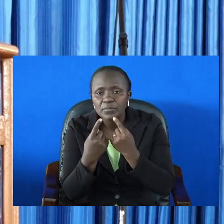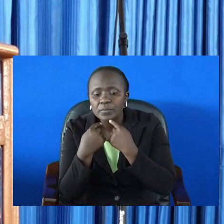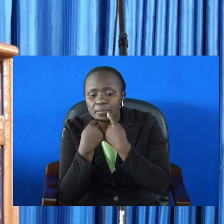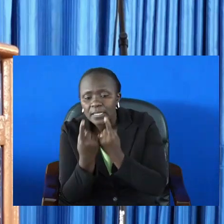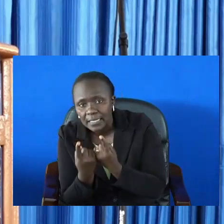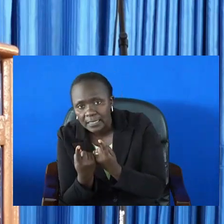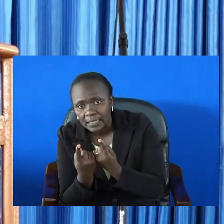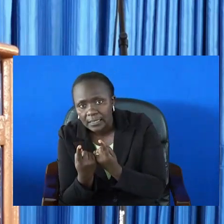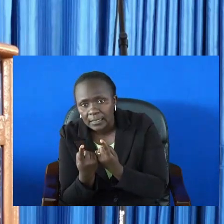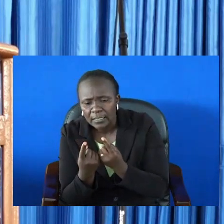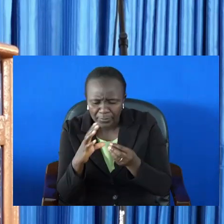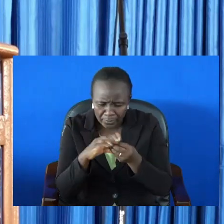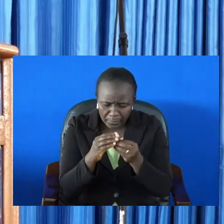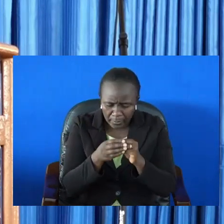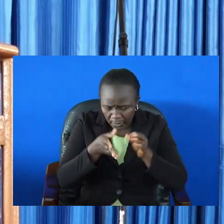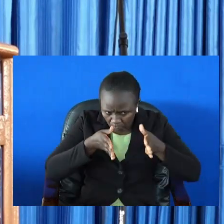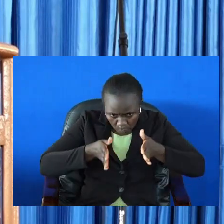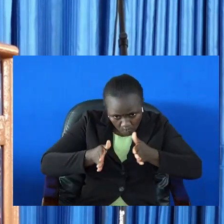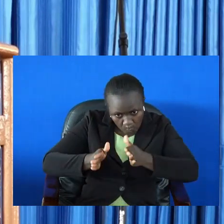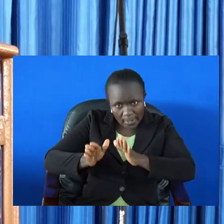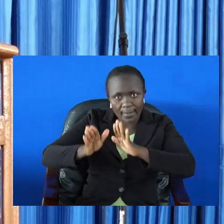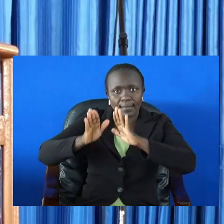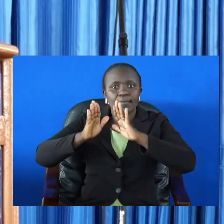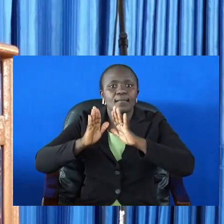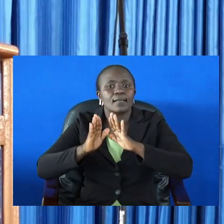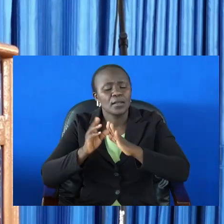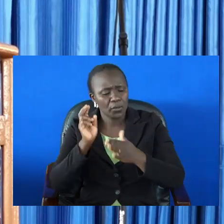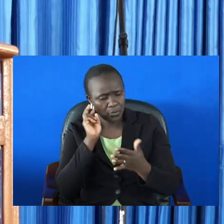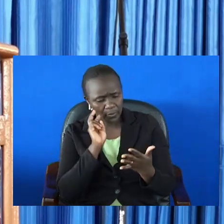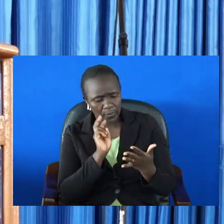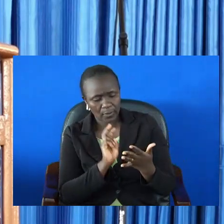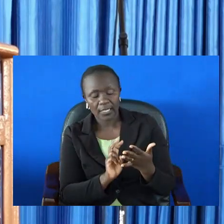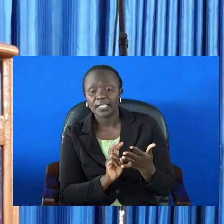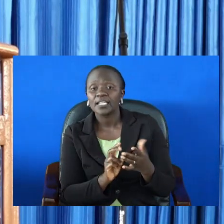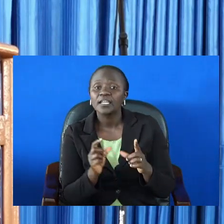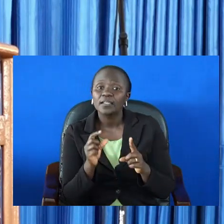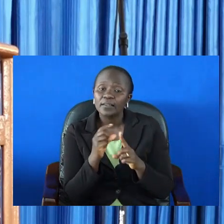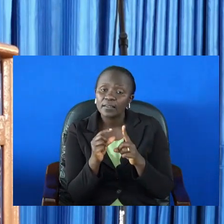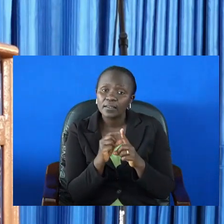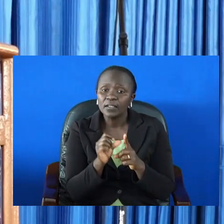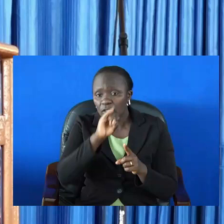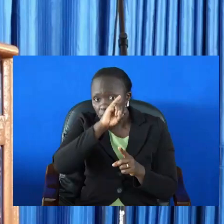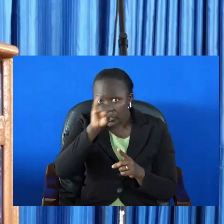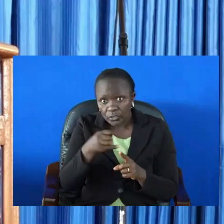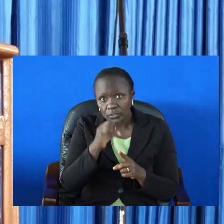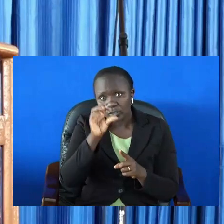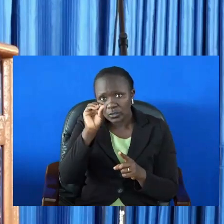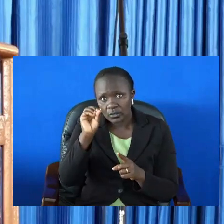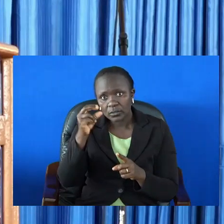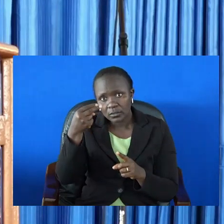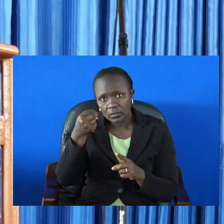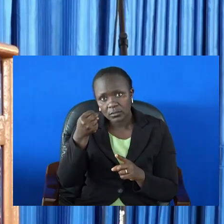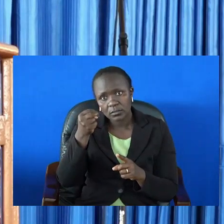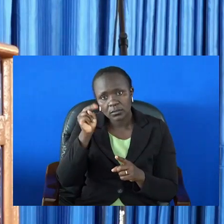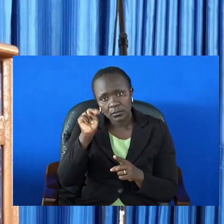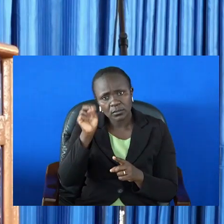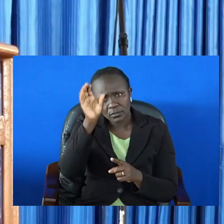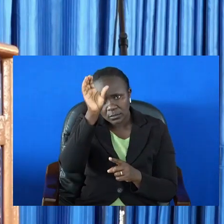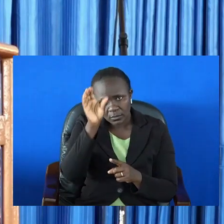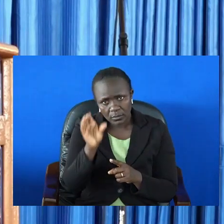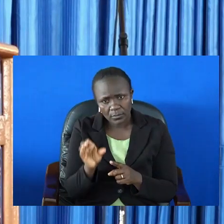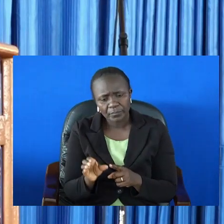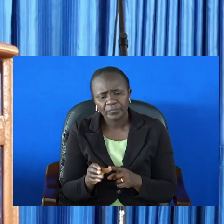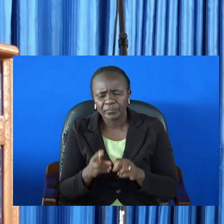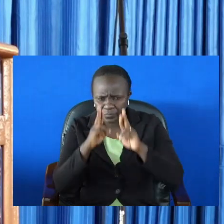and amend your ways. We are looking unto this scripture. John himself was taken with a lot